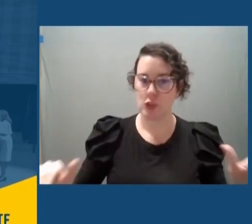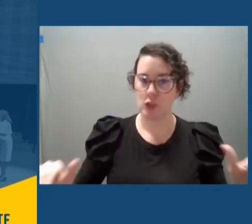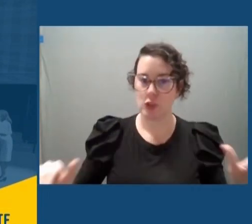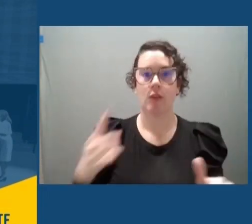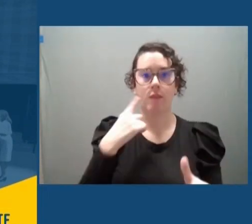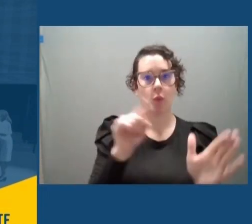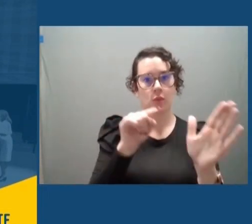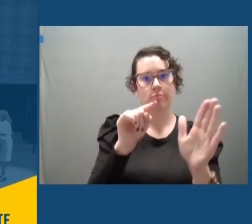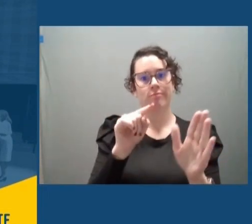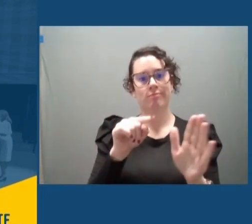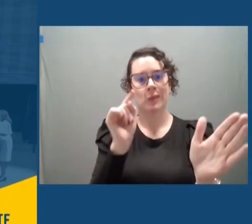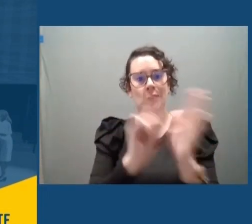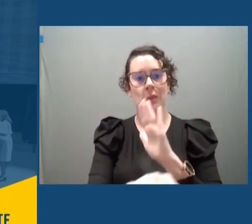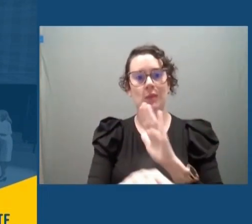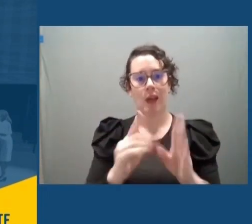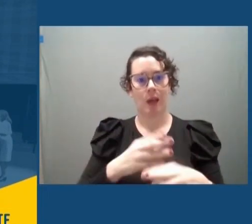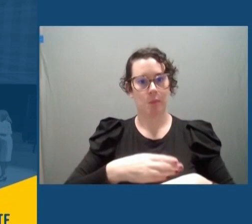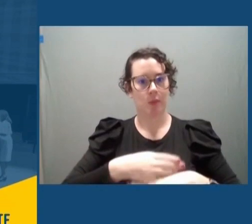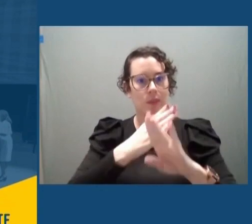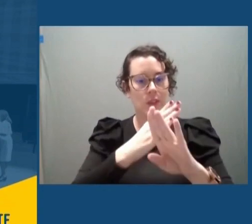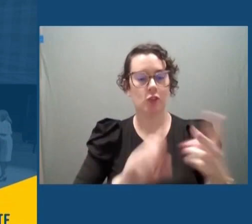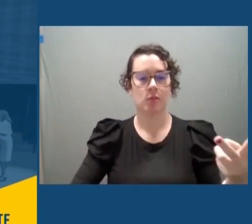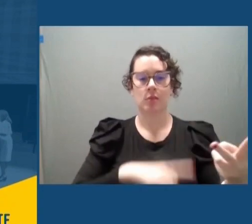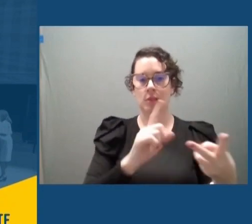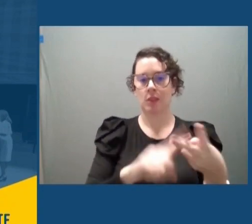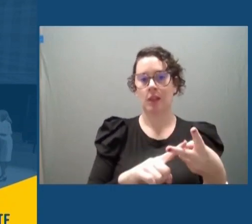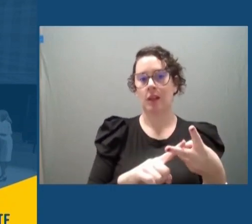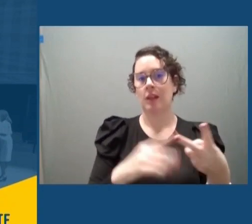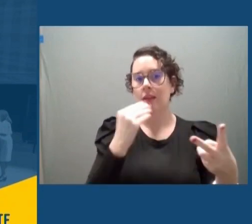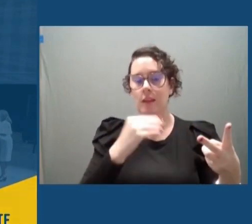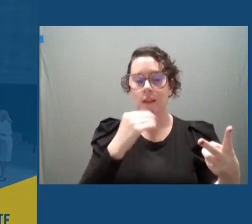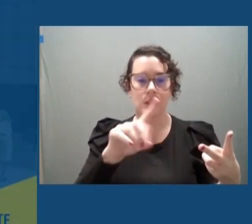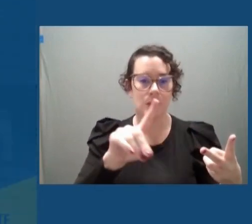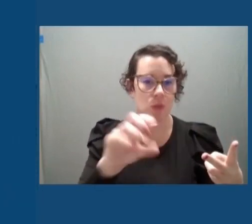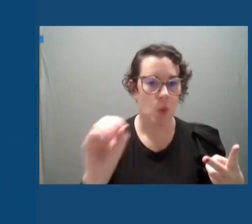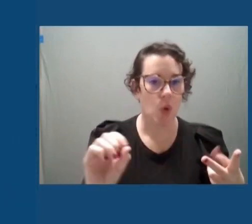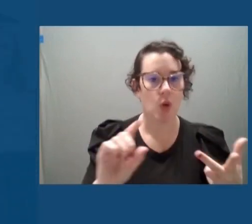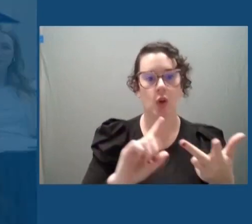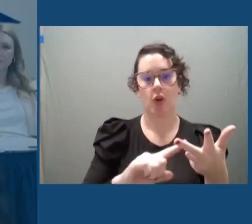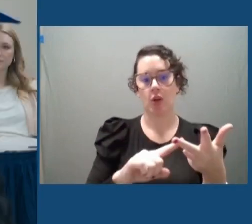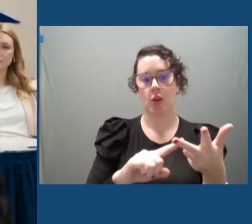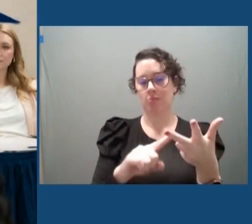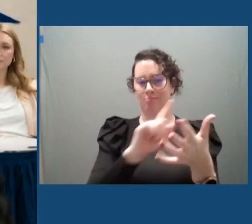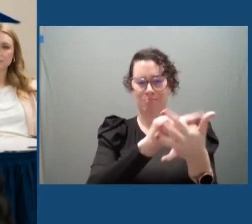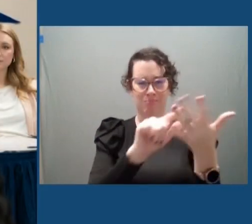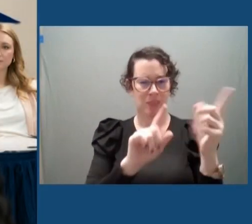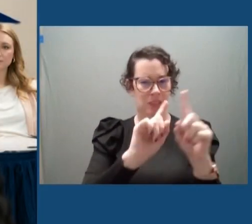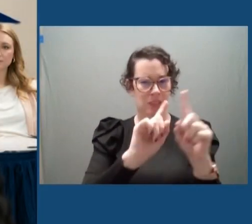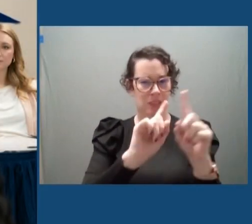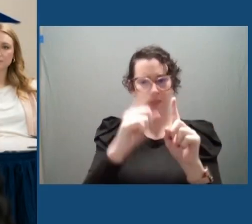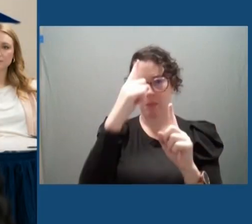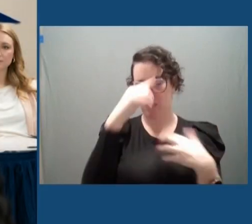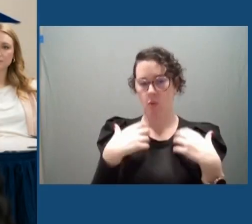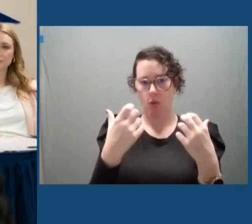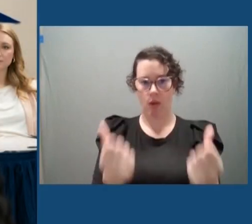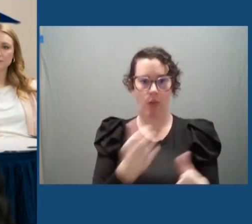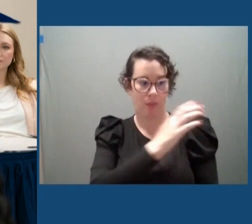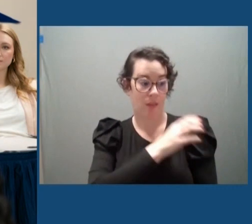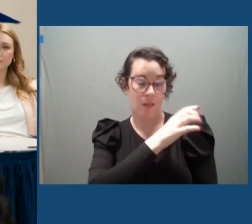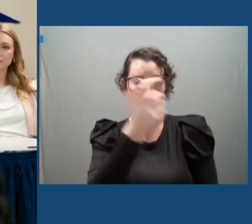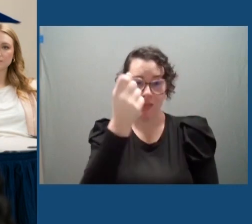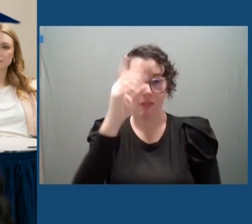school-based mental health clinics. You know, focusing on our kids It's everything. It's